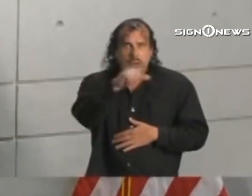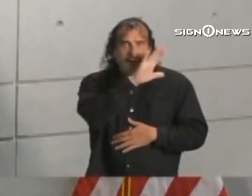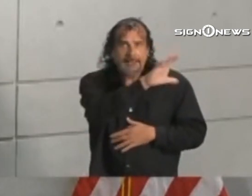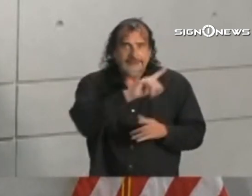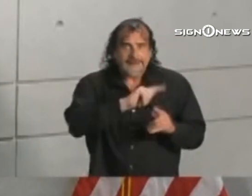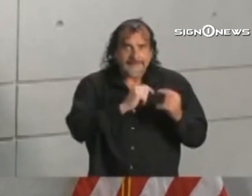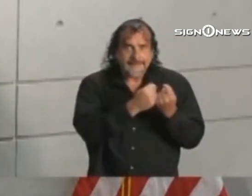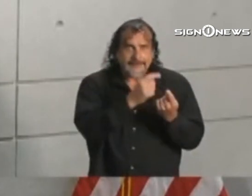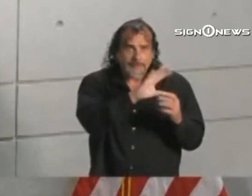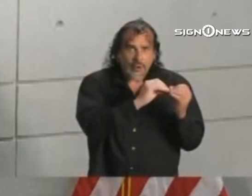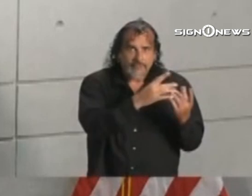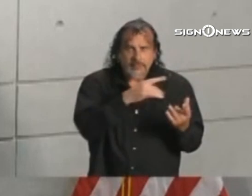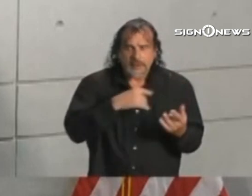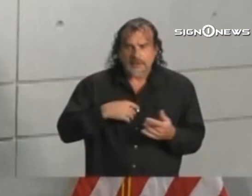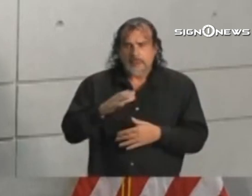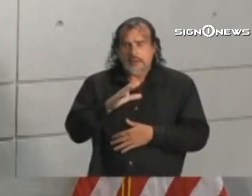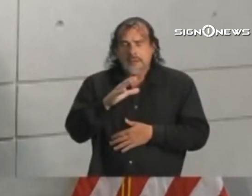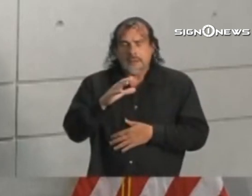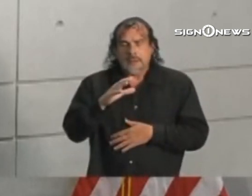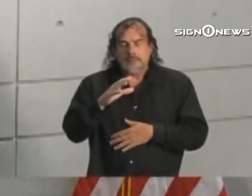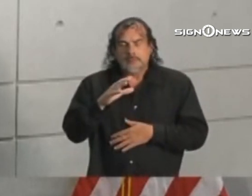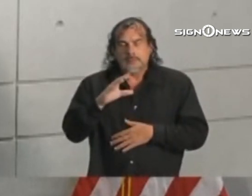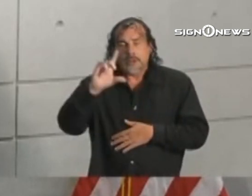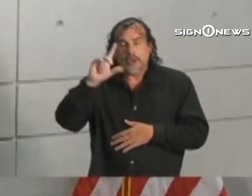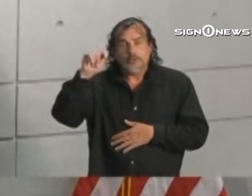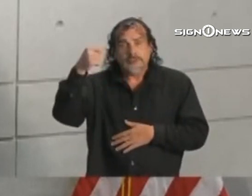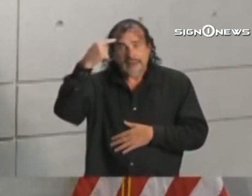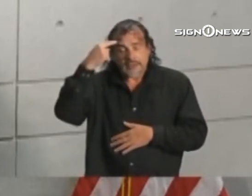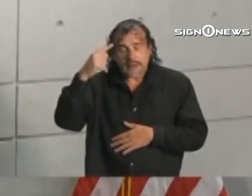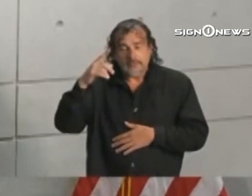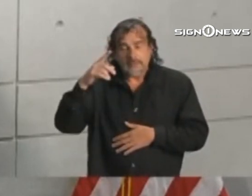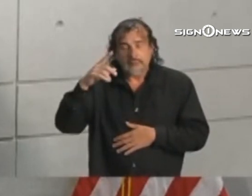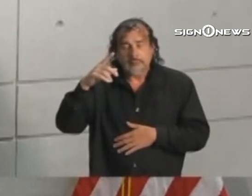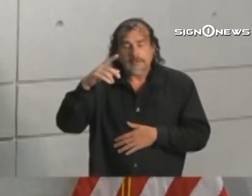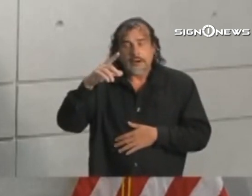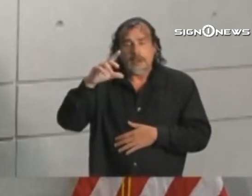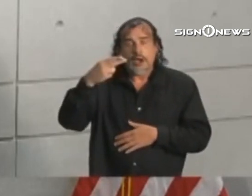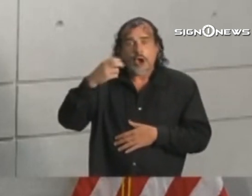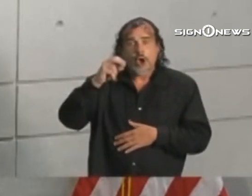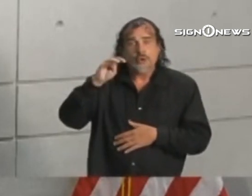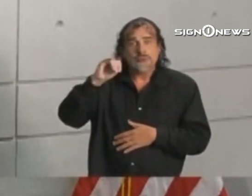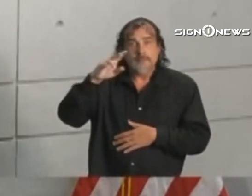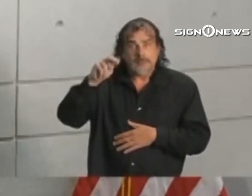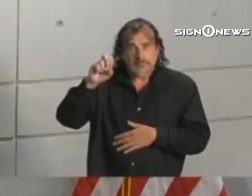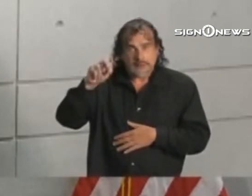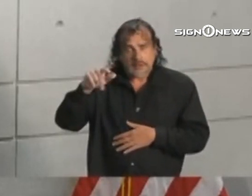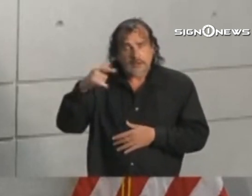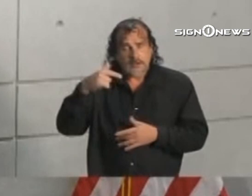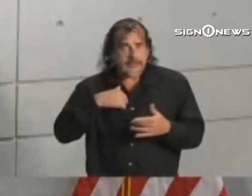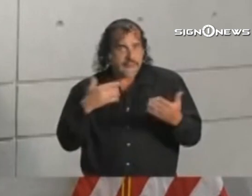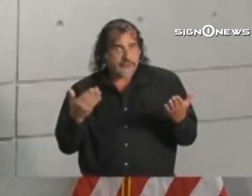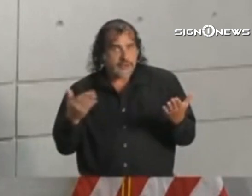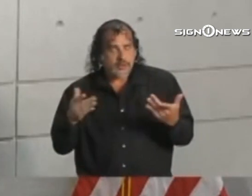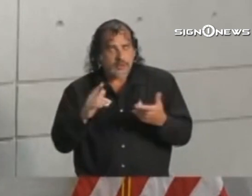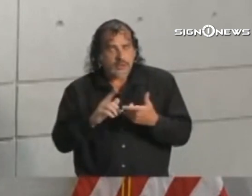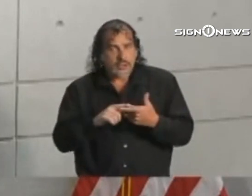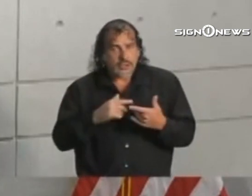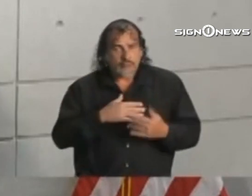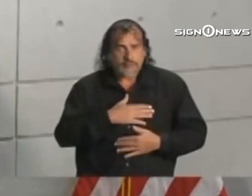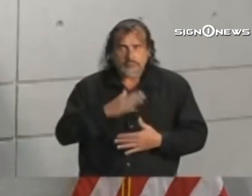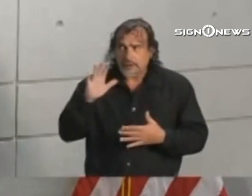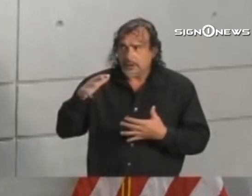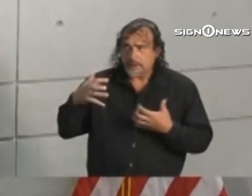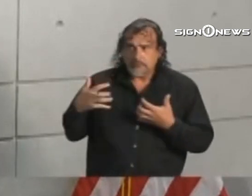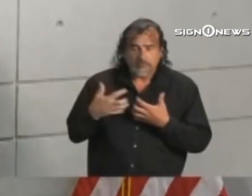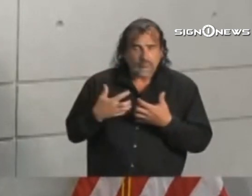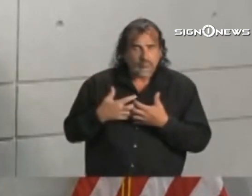as Lieutenant Governor Hoseman is here in the building now, and we appreciate his partnership as we work together